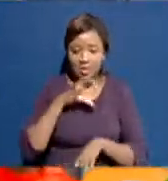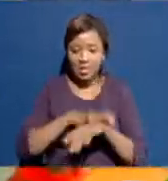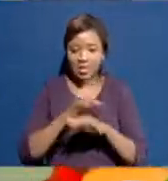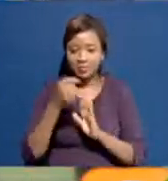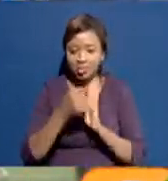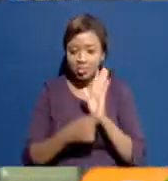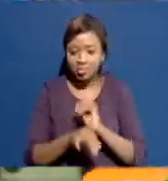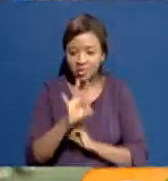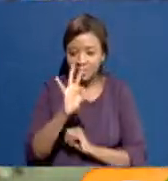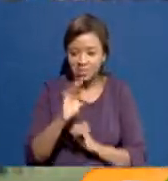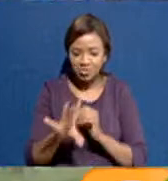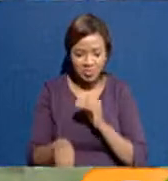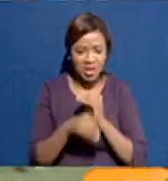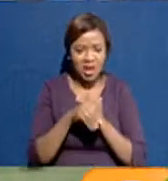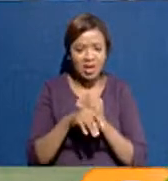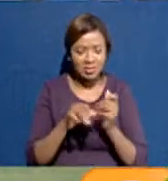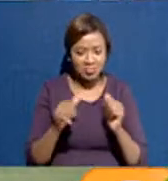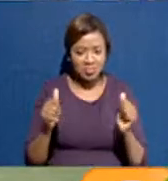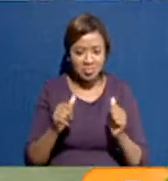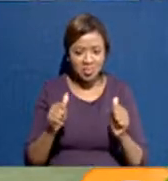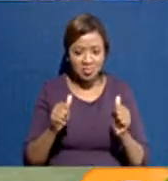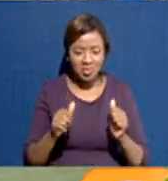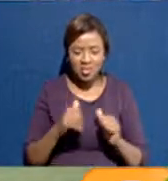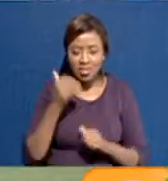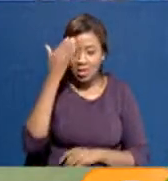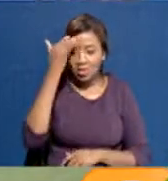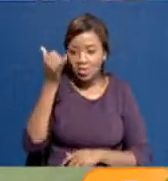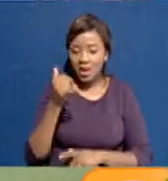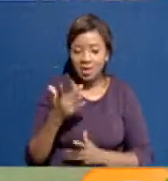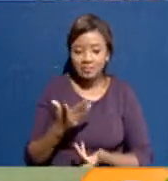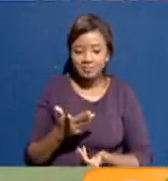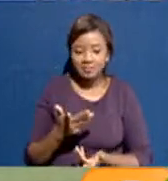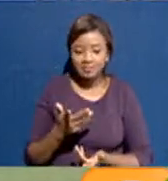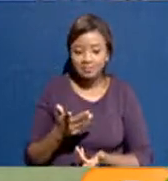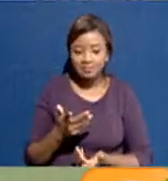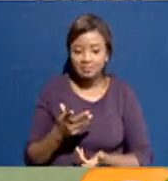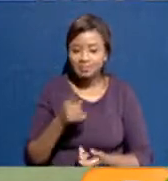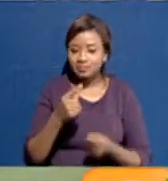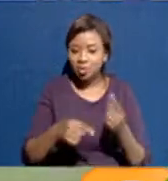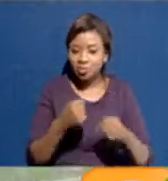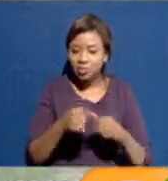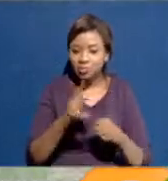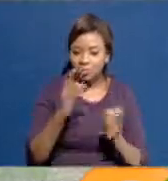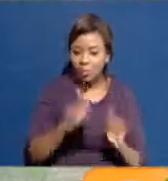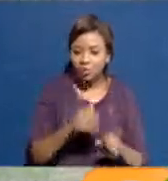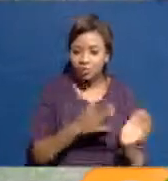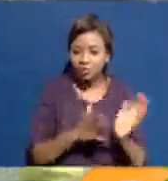away, hiyo ni plus kama mimi coach sasa. Juu game ya home itakuwa rahisi hata kuprepare game ya home.